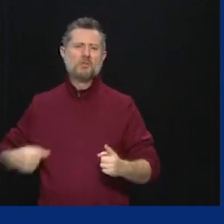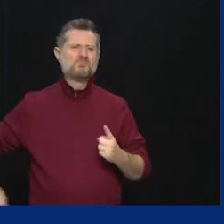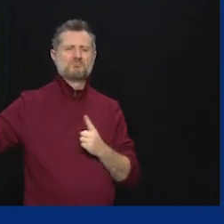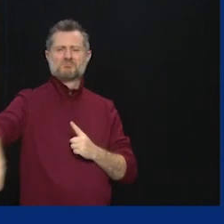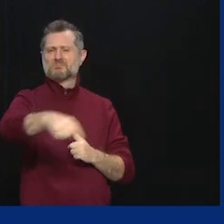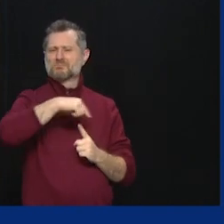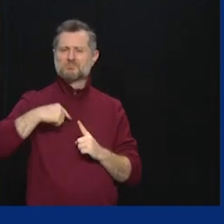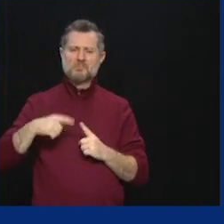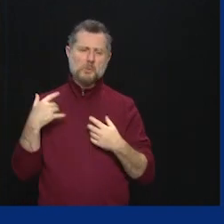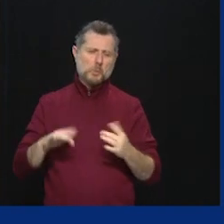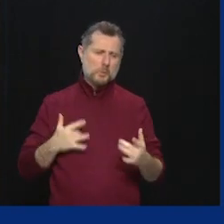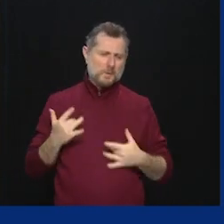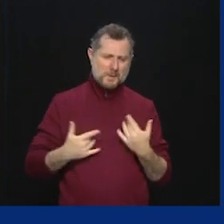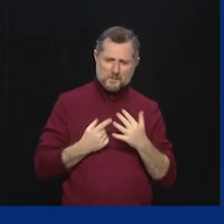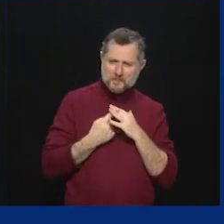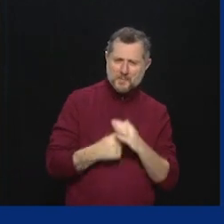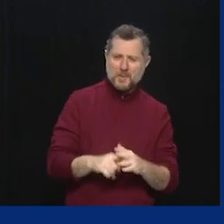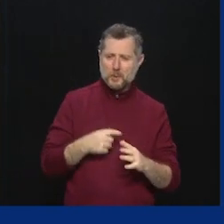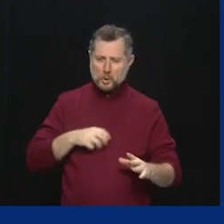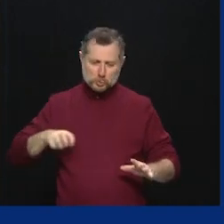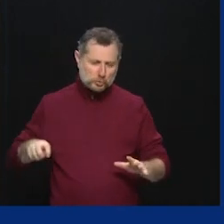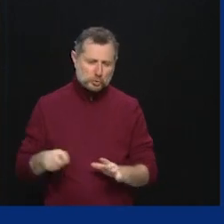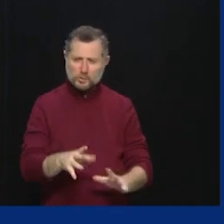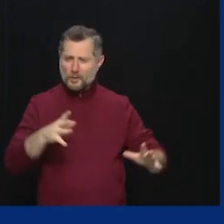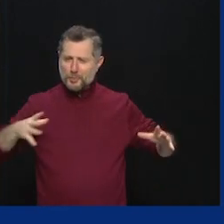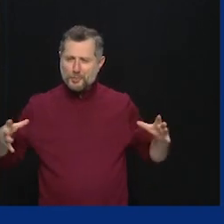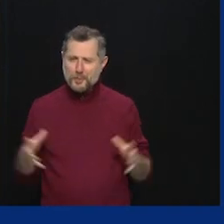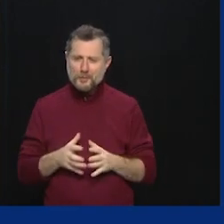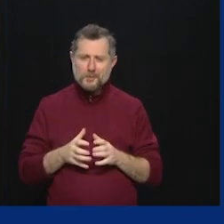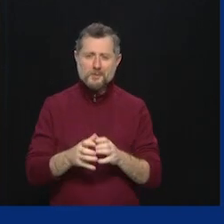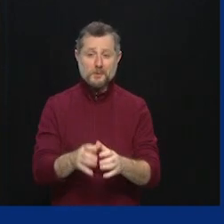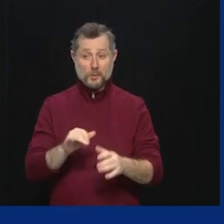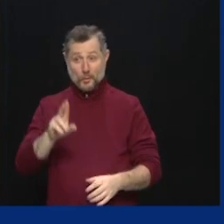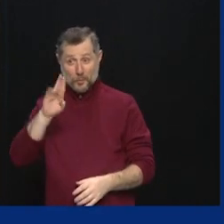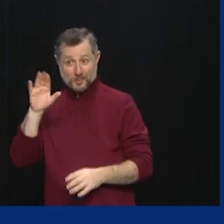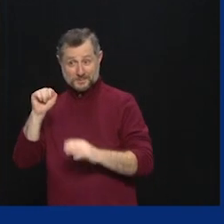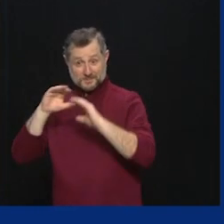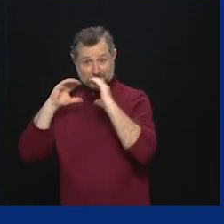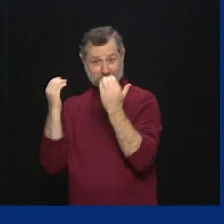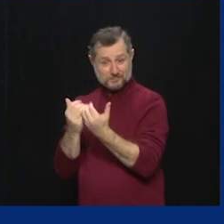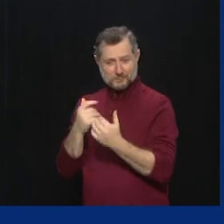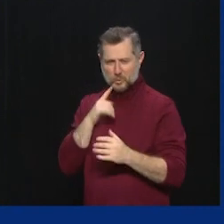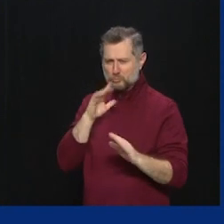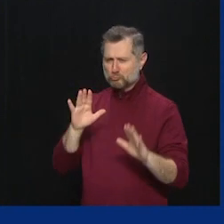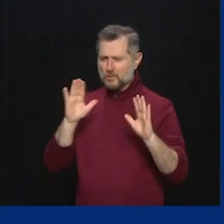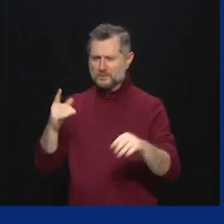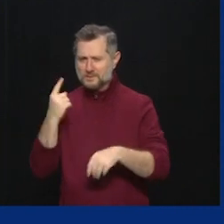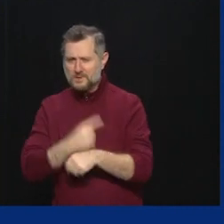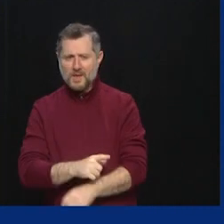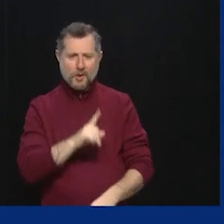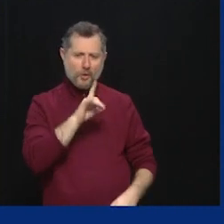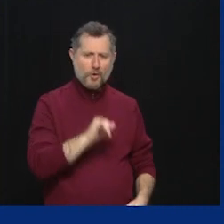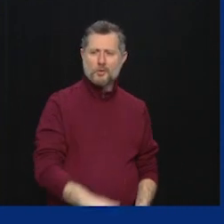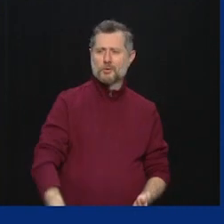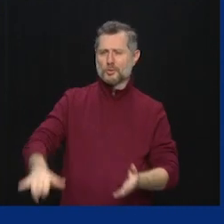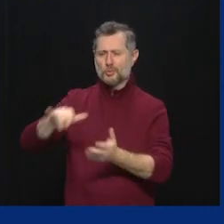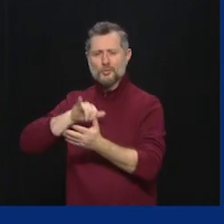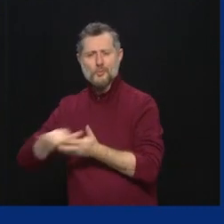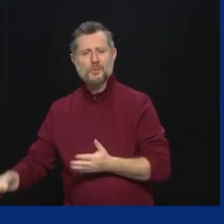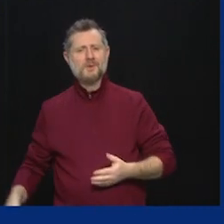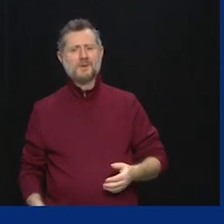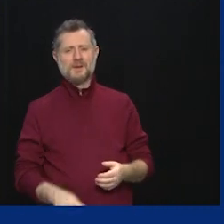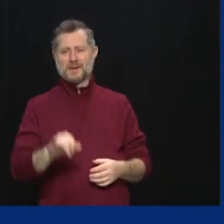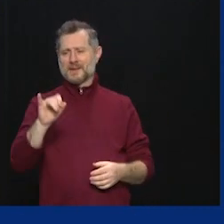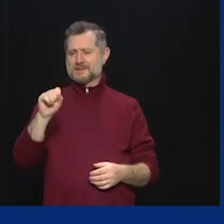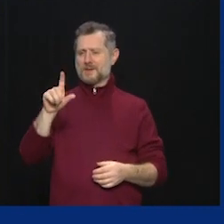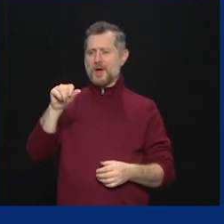together. It's a great day for UBS, it's a great day for New York, for Long Island, and for Islanders fans. On